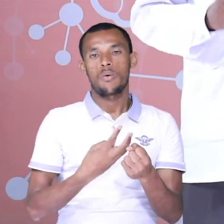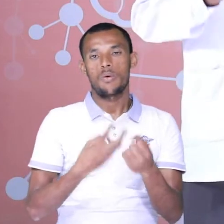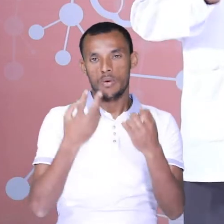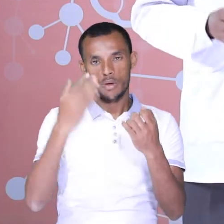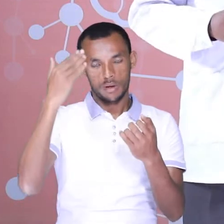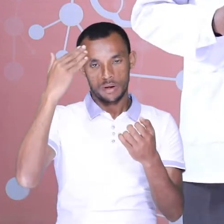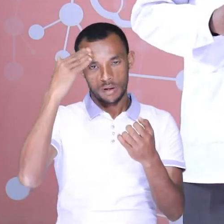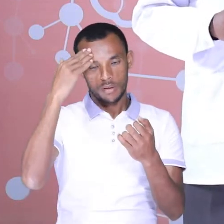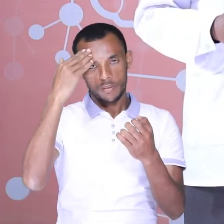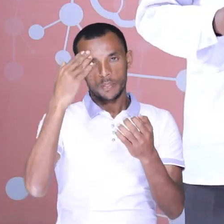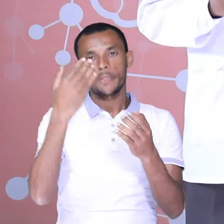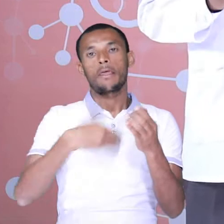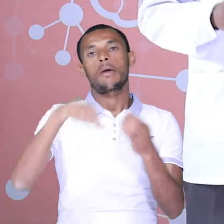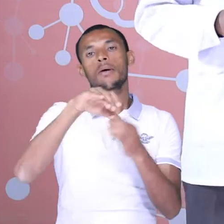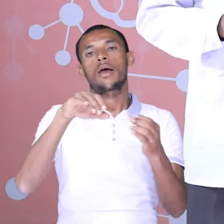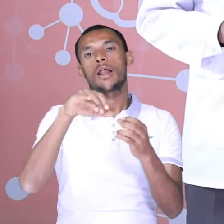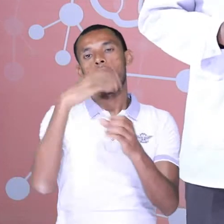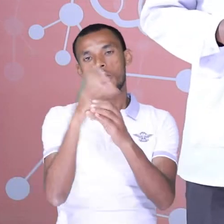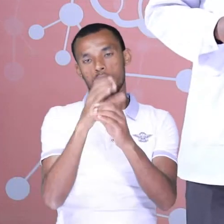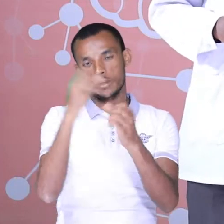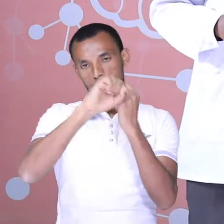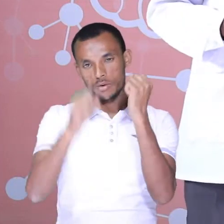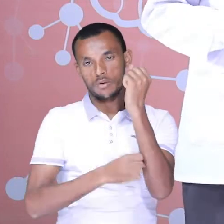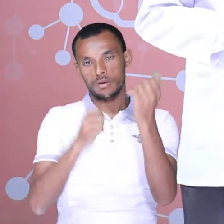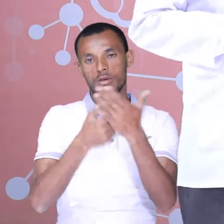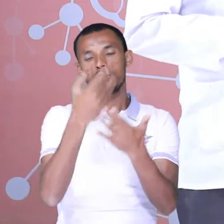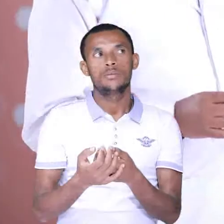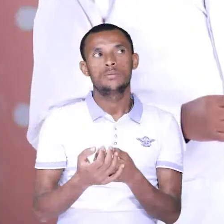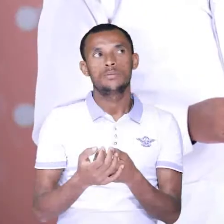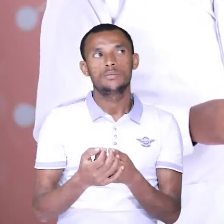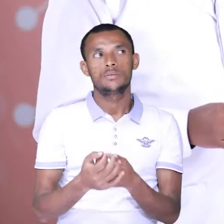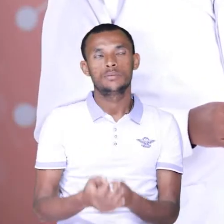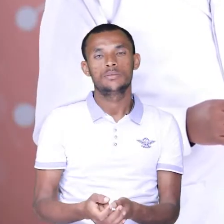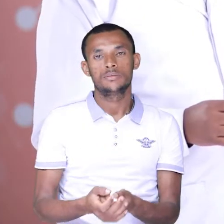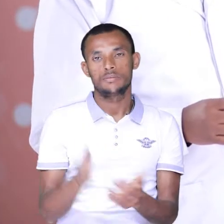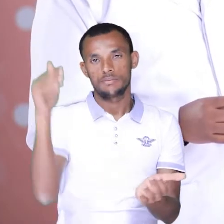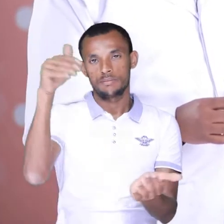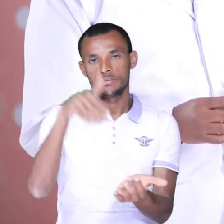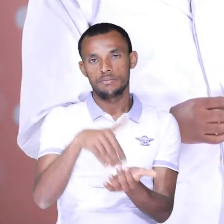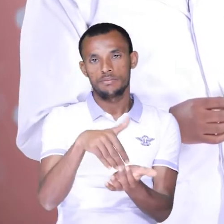determine some chemical calculations based on these formulas. Again,